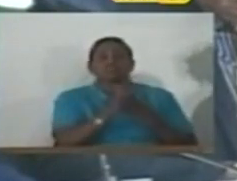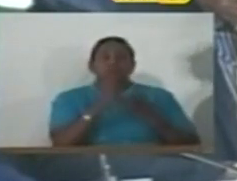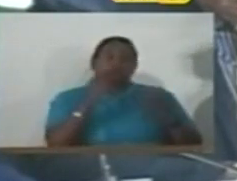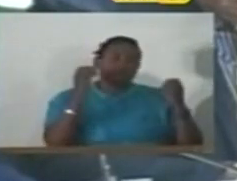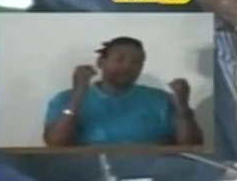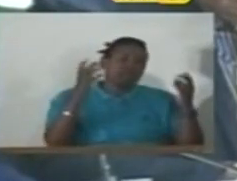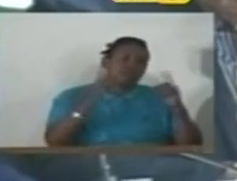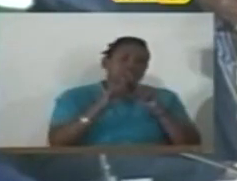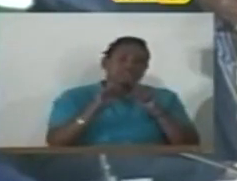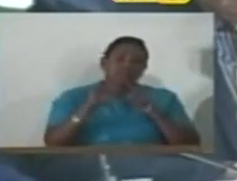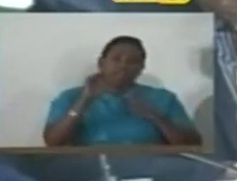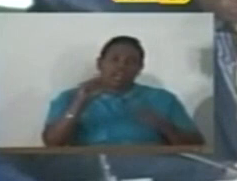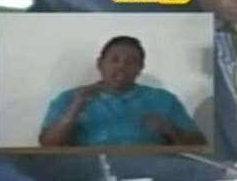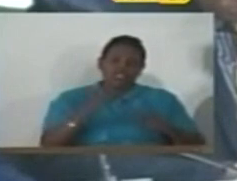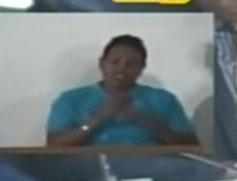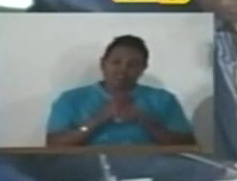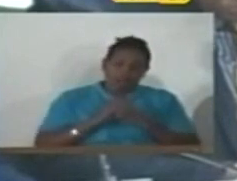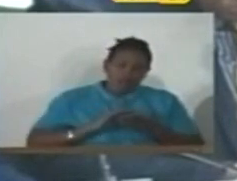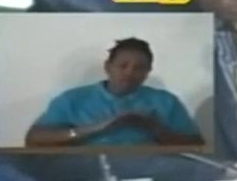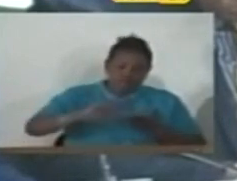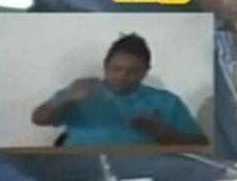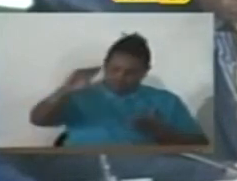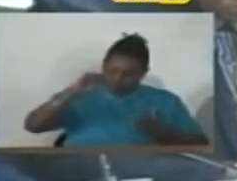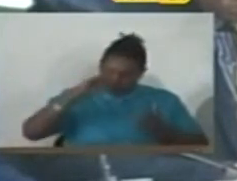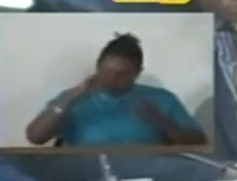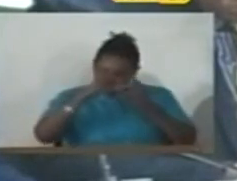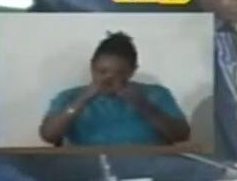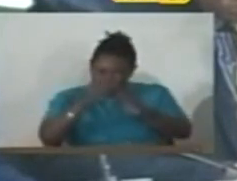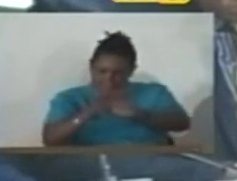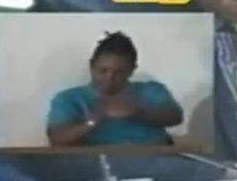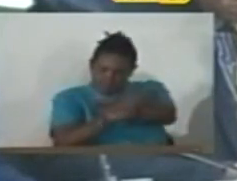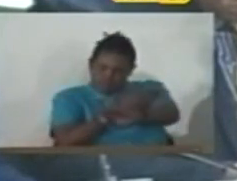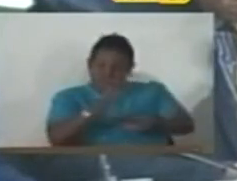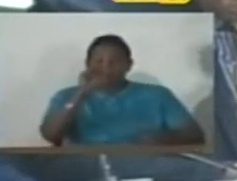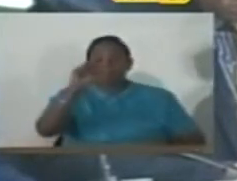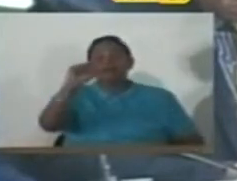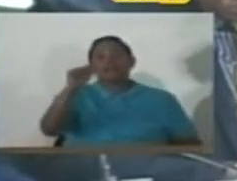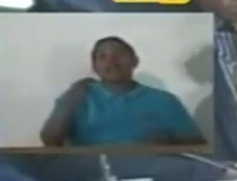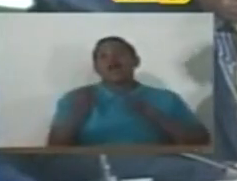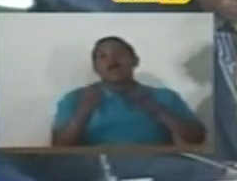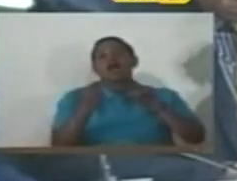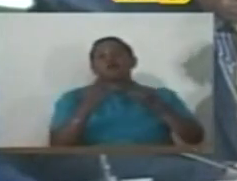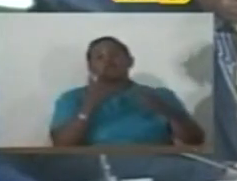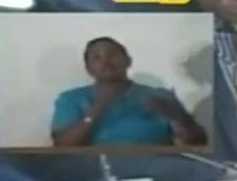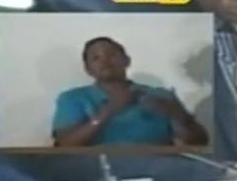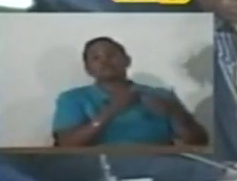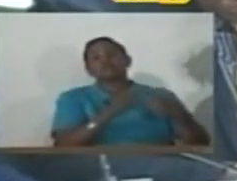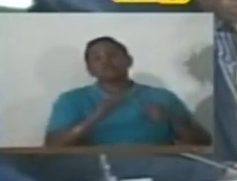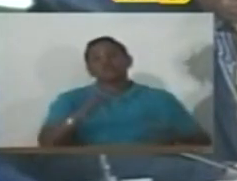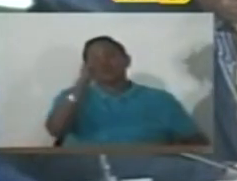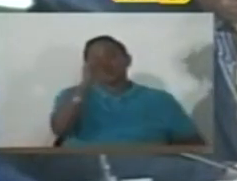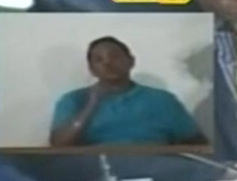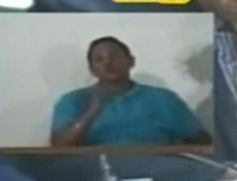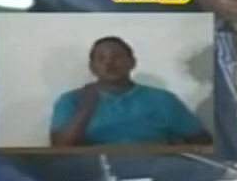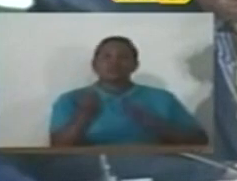hundred acres of lands adjoining the improved Mandela Highway and in proximity to the North-South